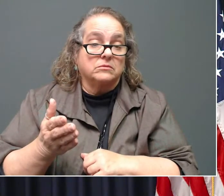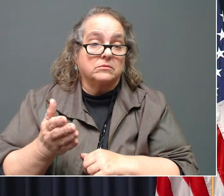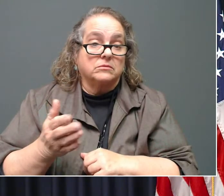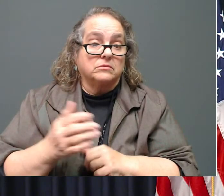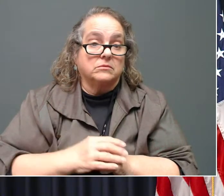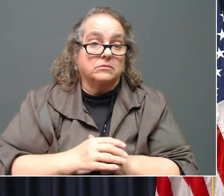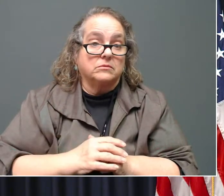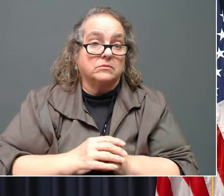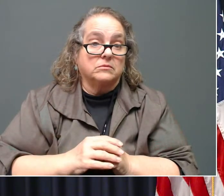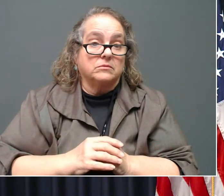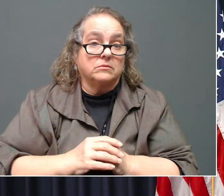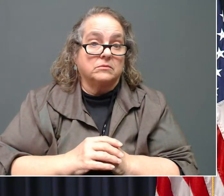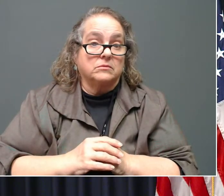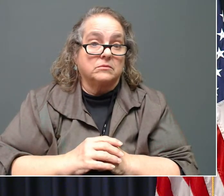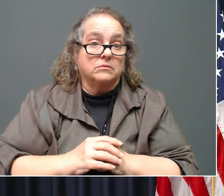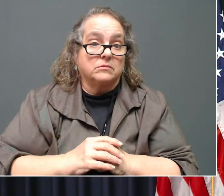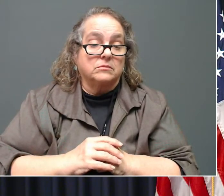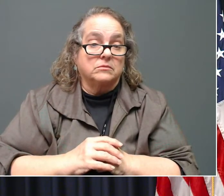All right, we'll come back.